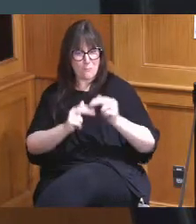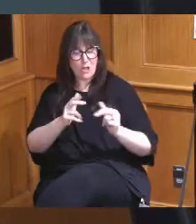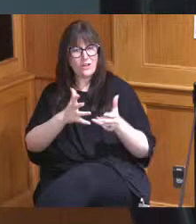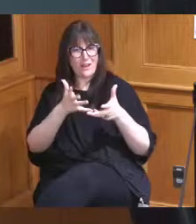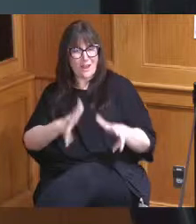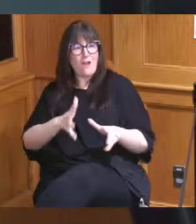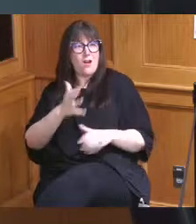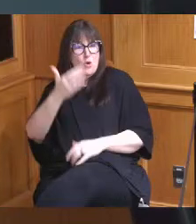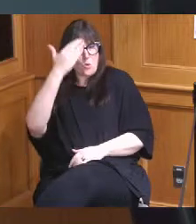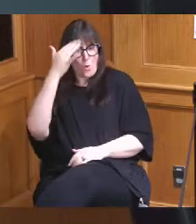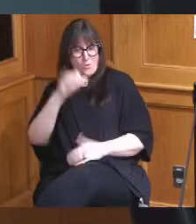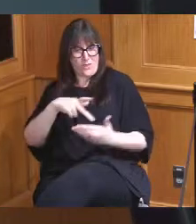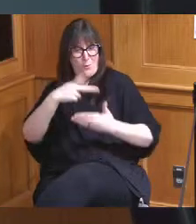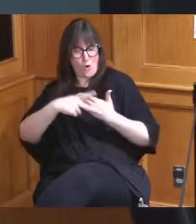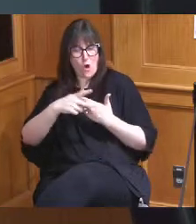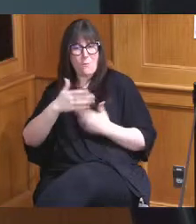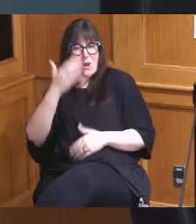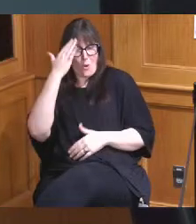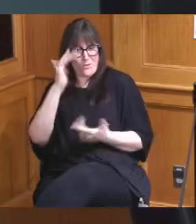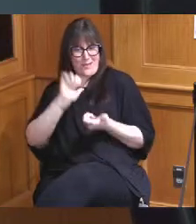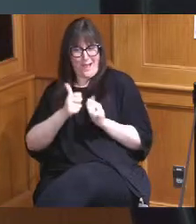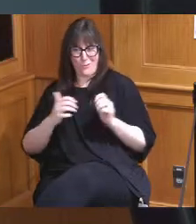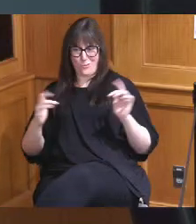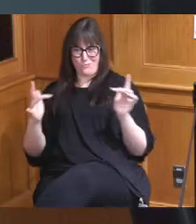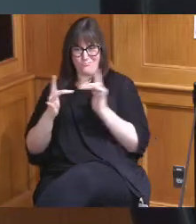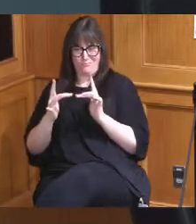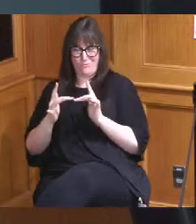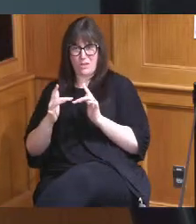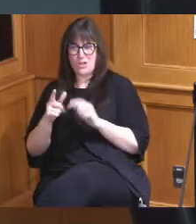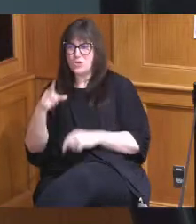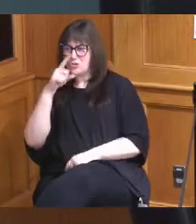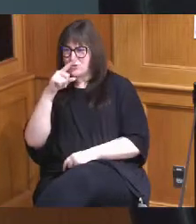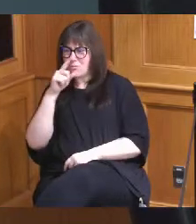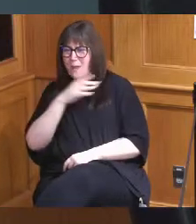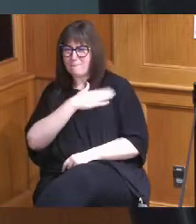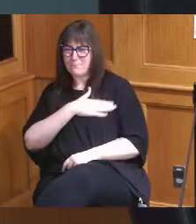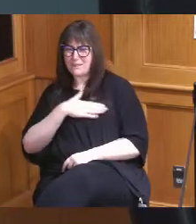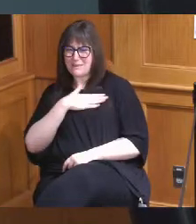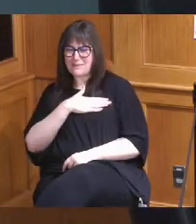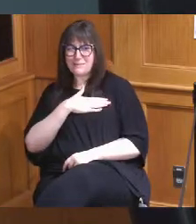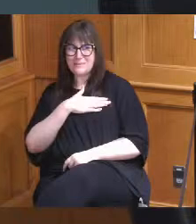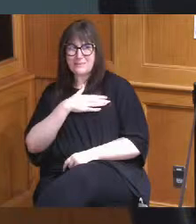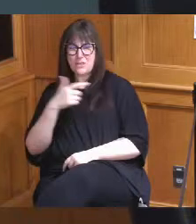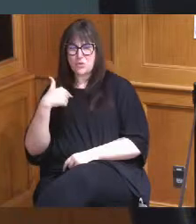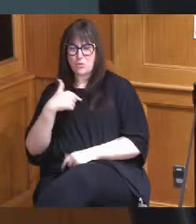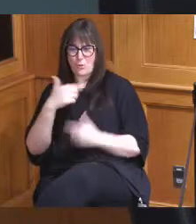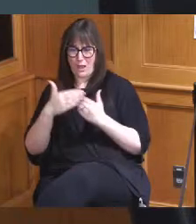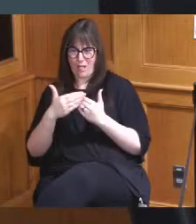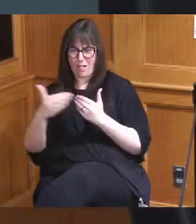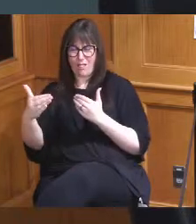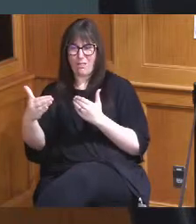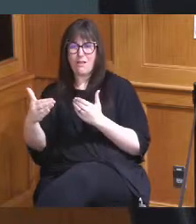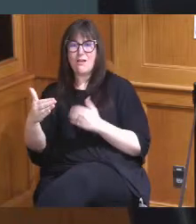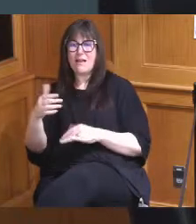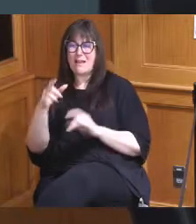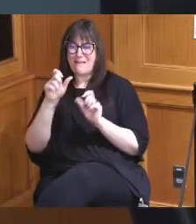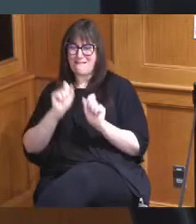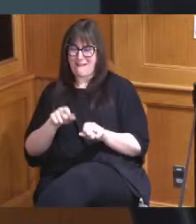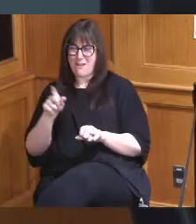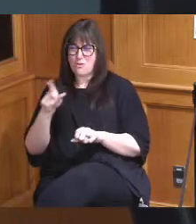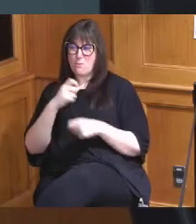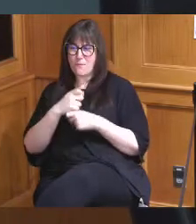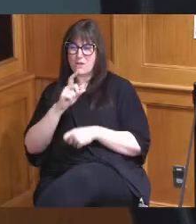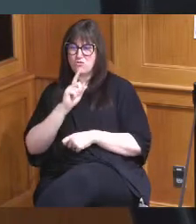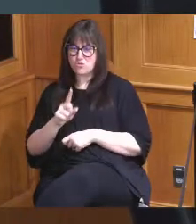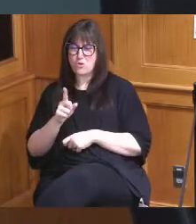are available and knows how to get a hold of you. And so could you please, as we move forward on this, make sure that